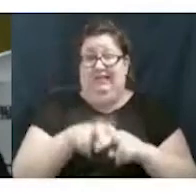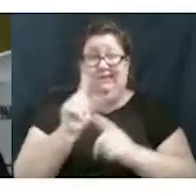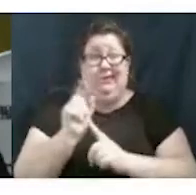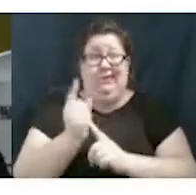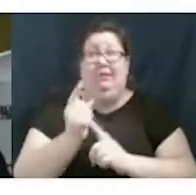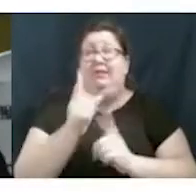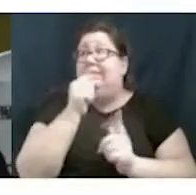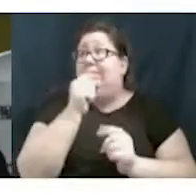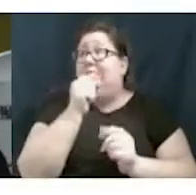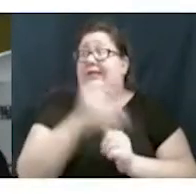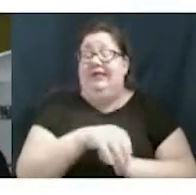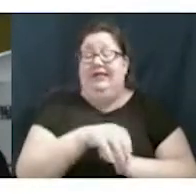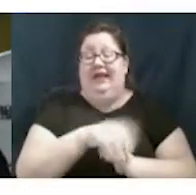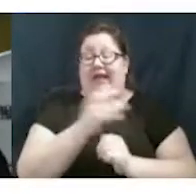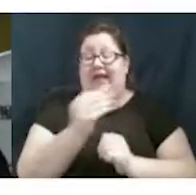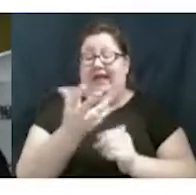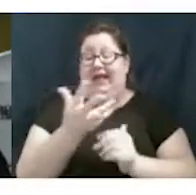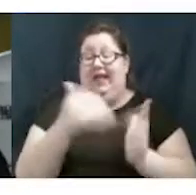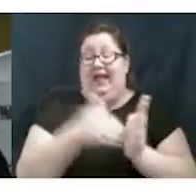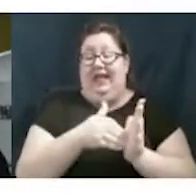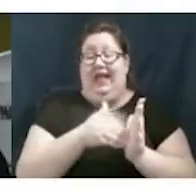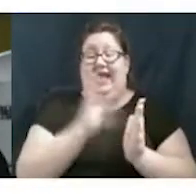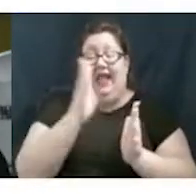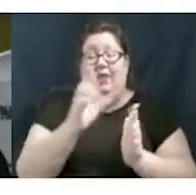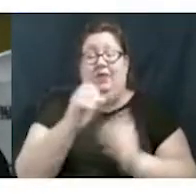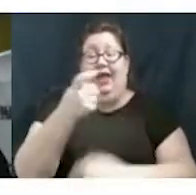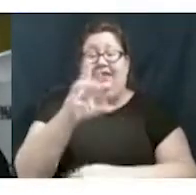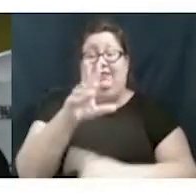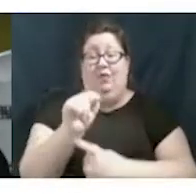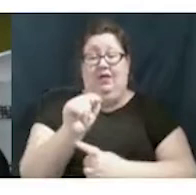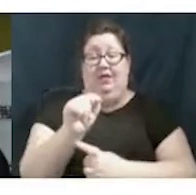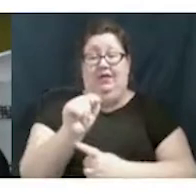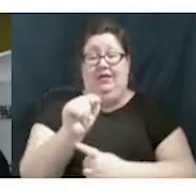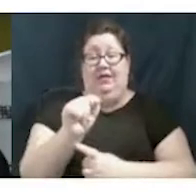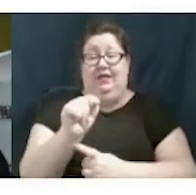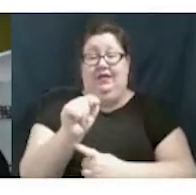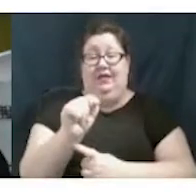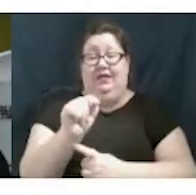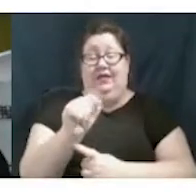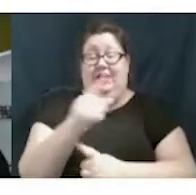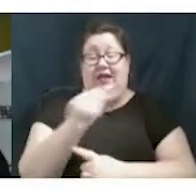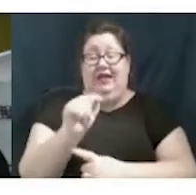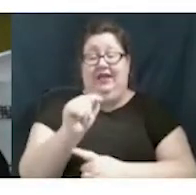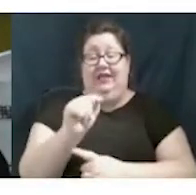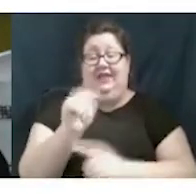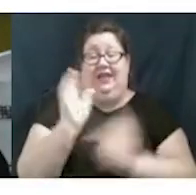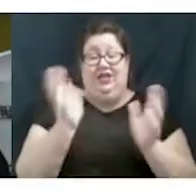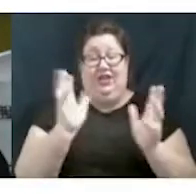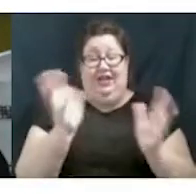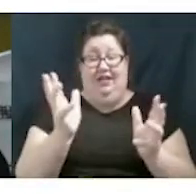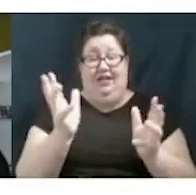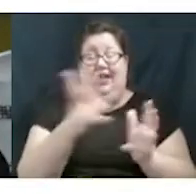minutes. And again, I will export the chat and ask that